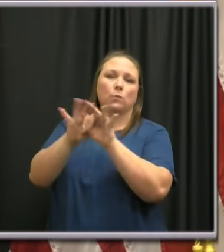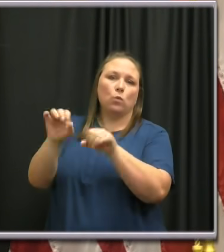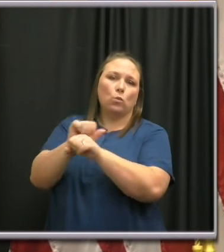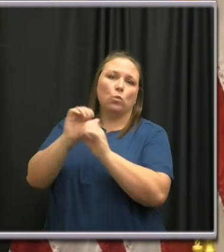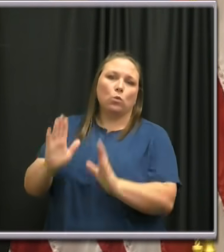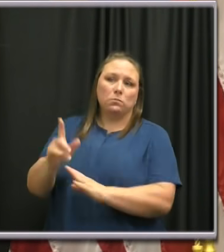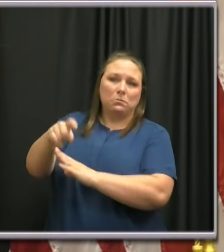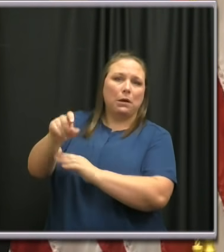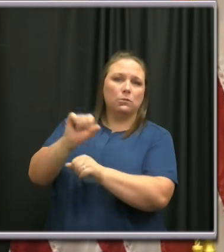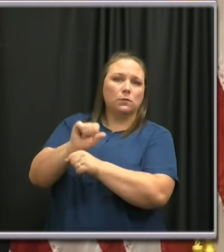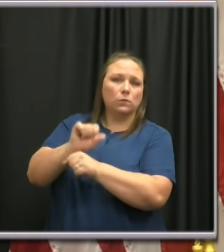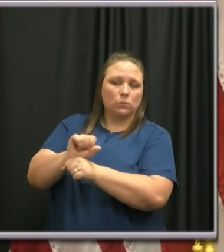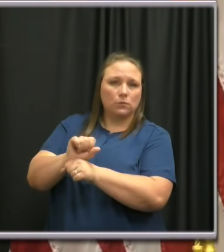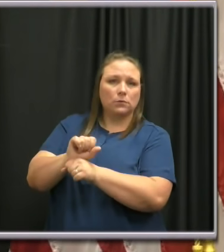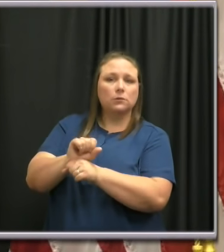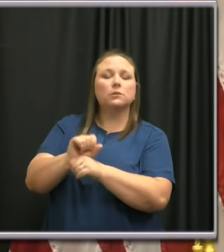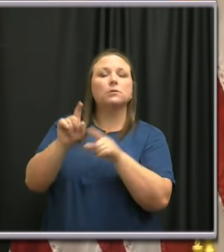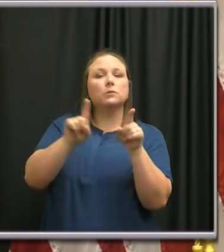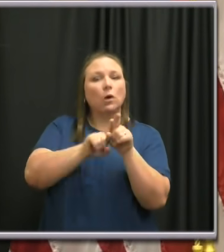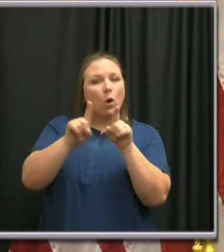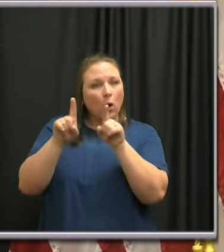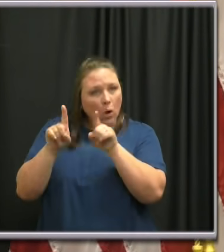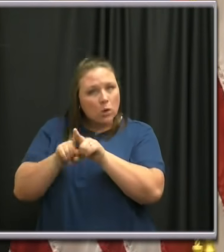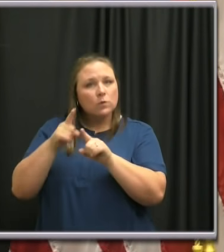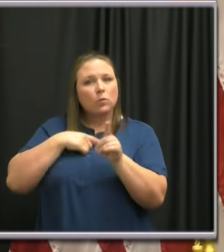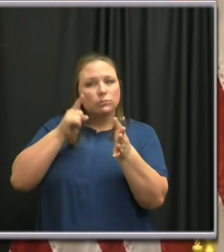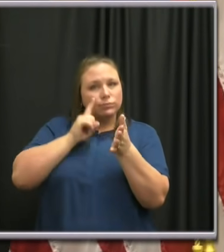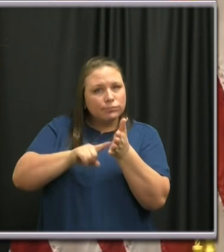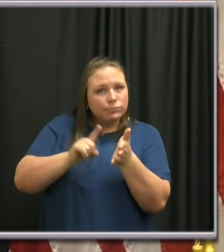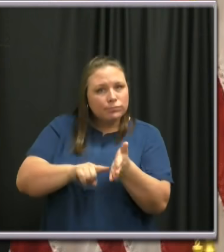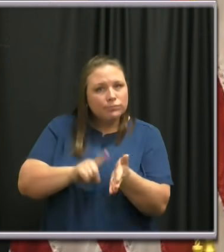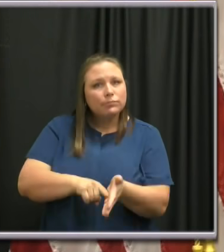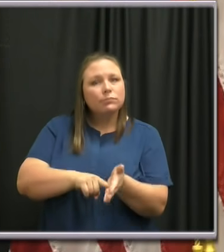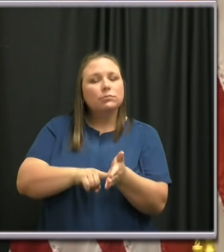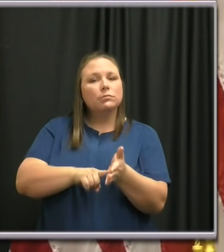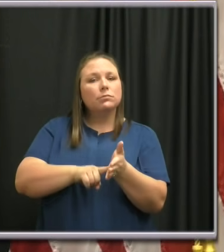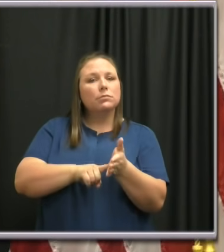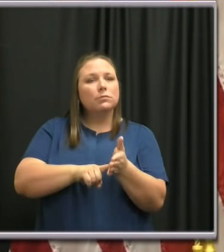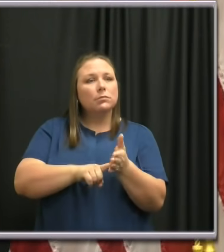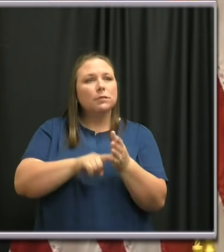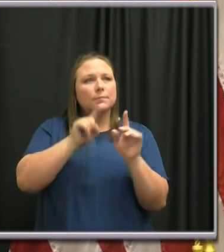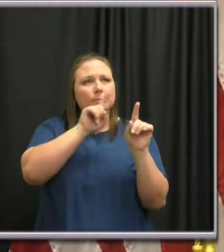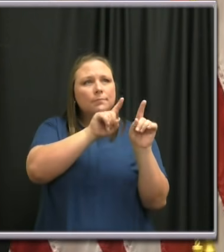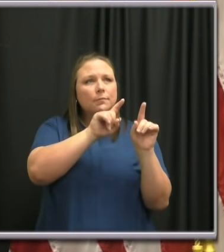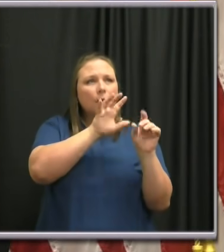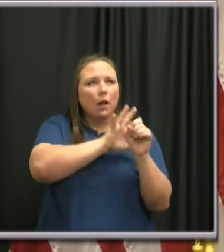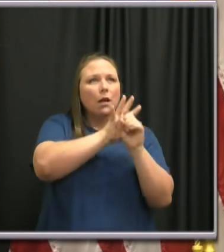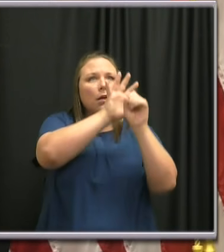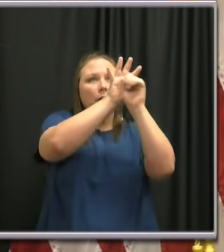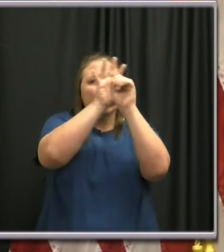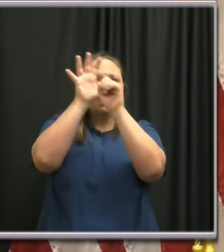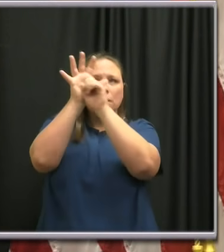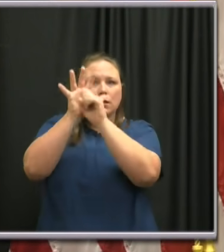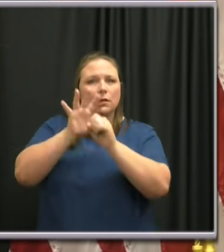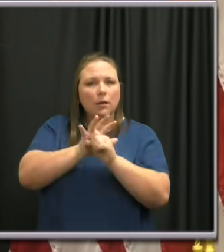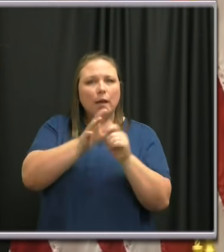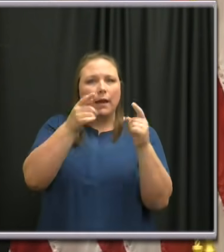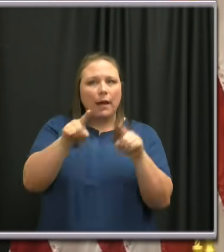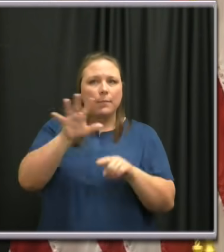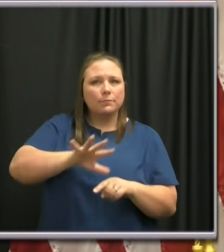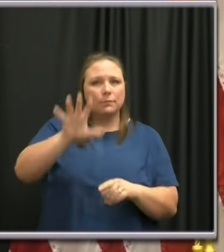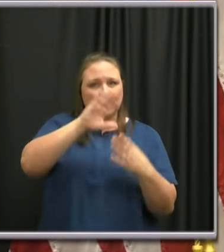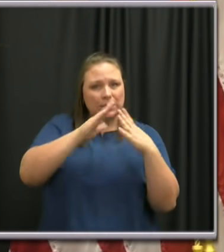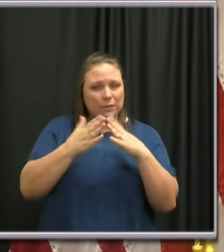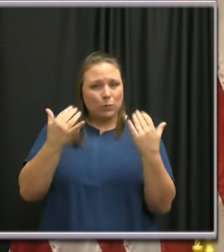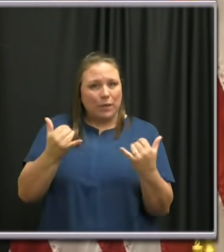And we are also simultaneously investigating numerous clusters in the city at this point.